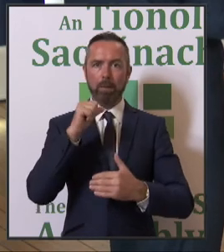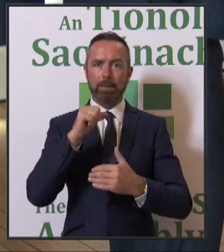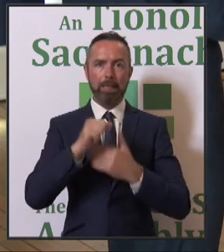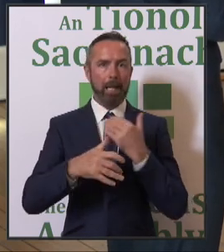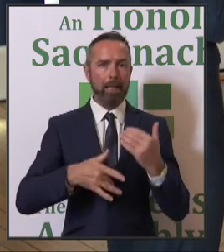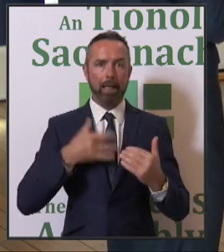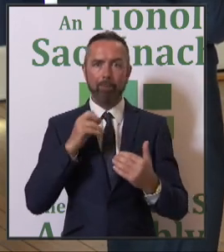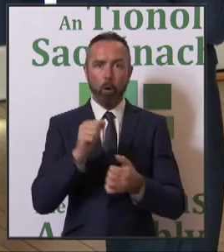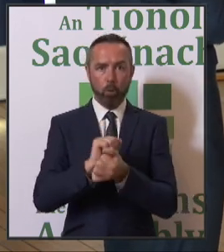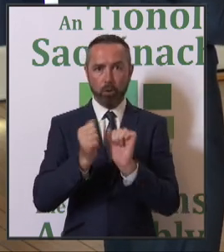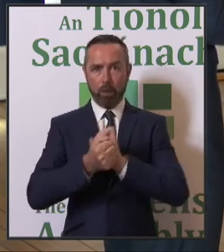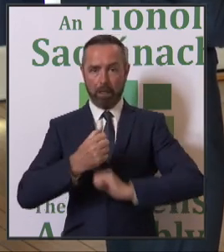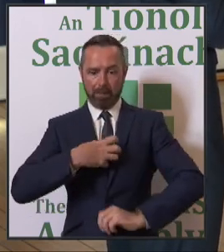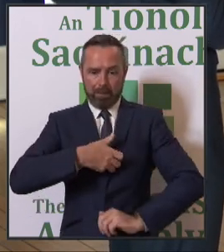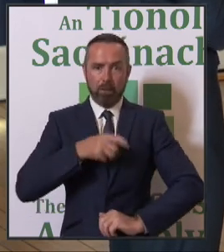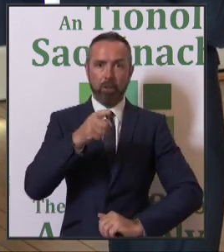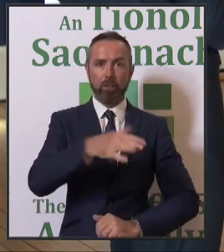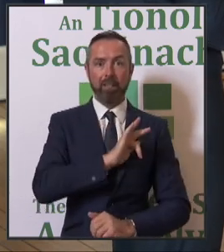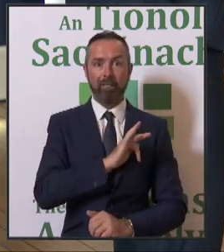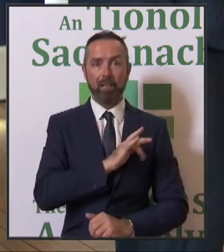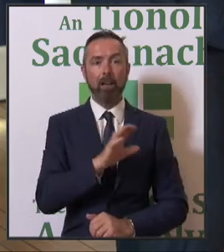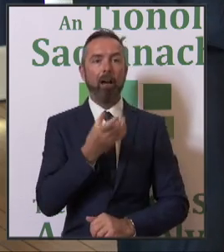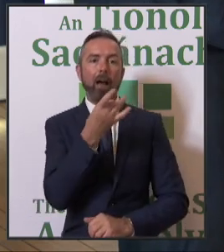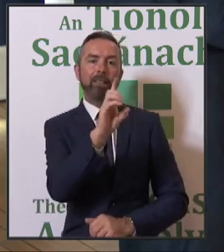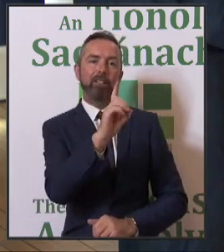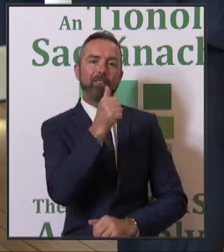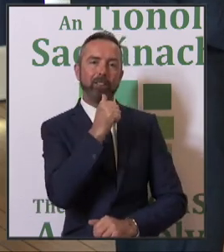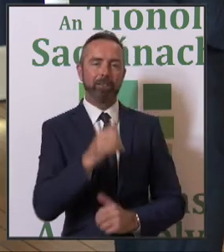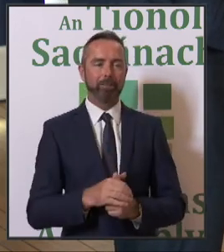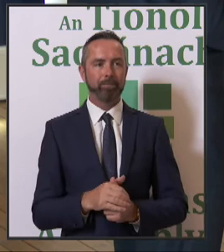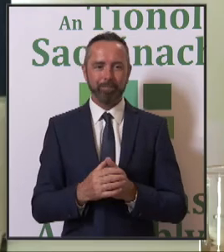changed you in any way? Deirdre, perhaps first.